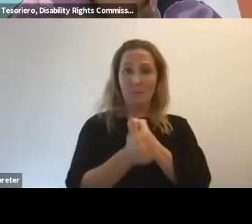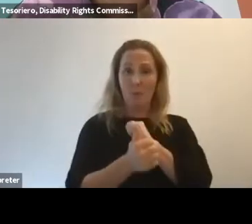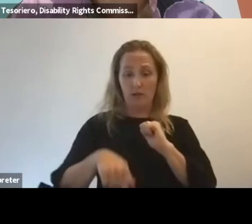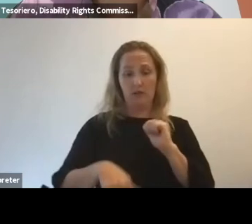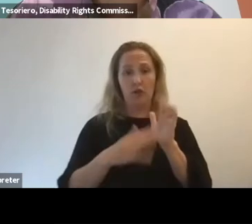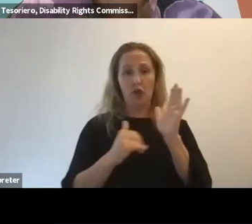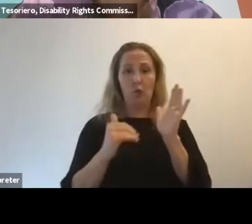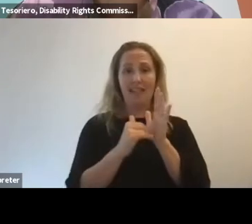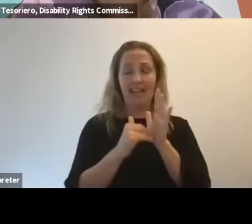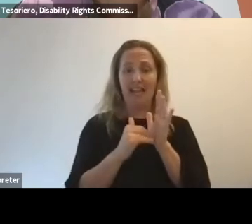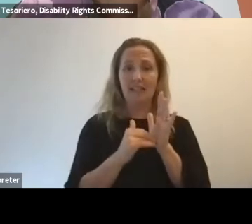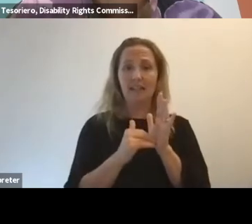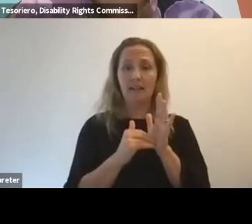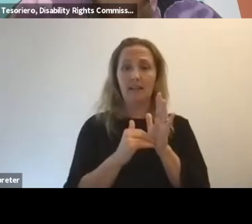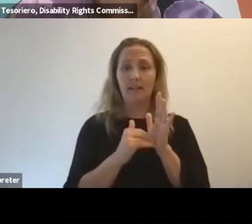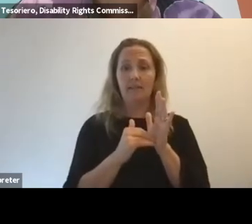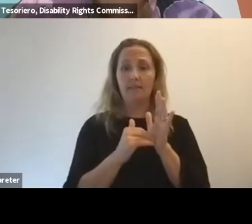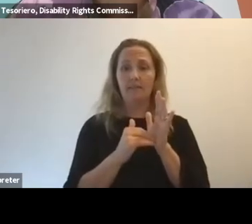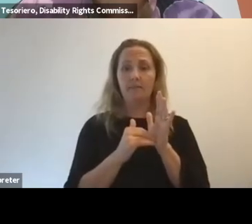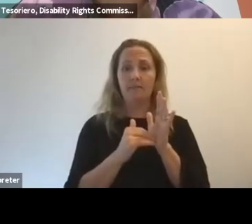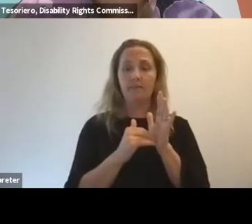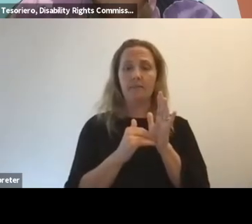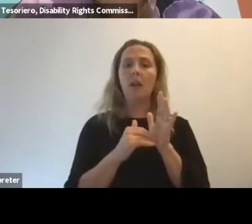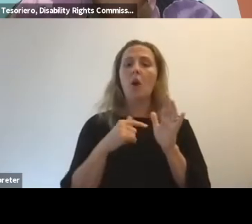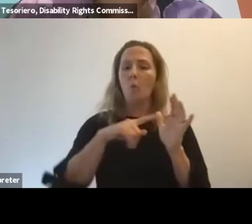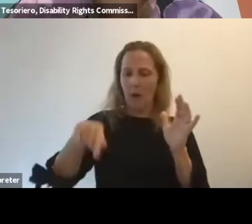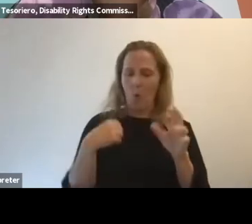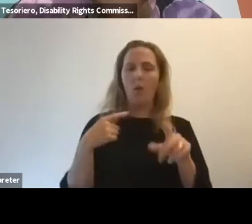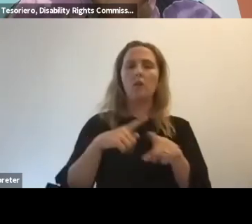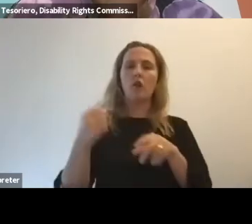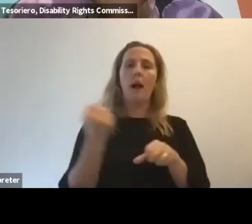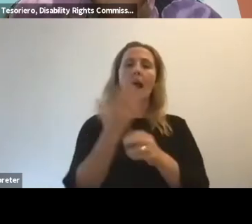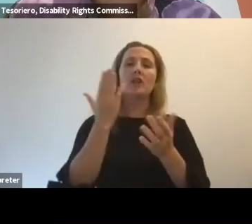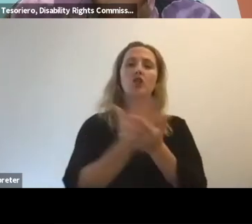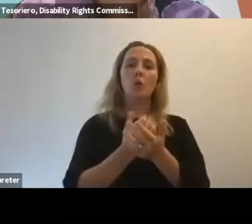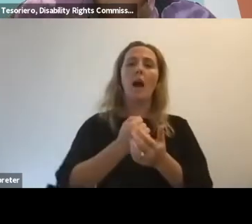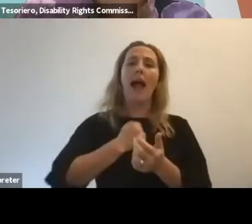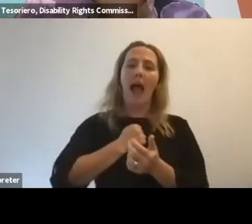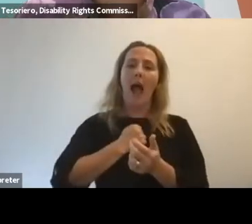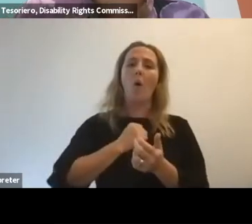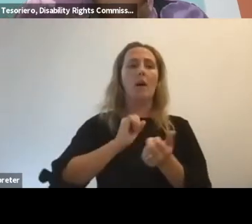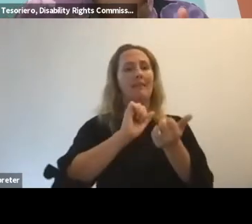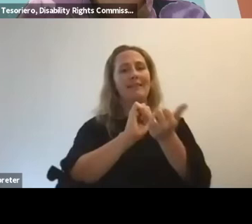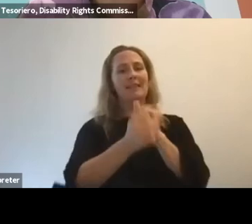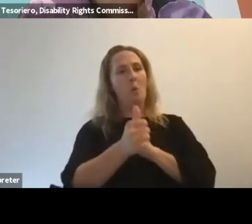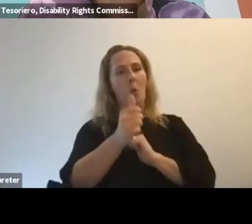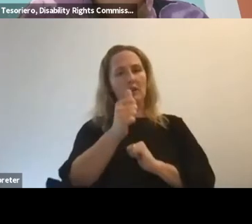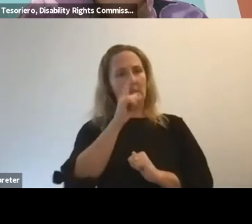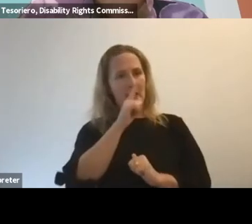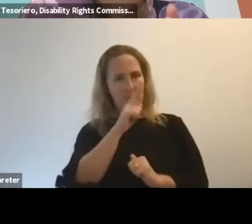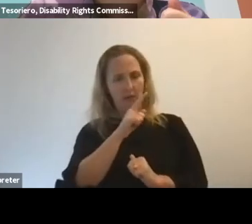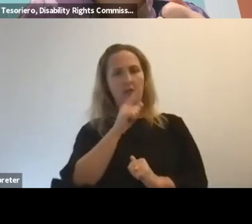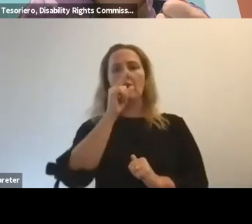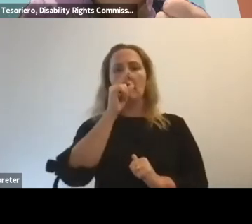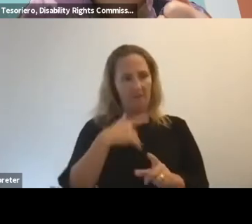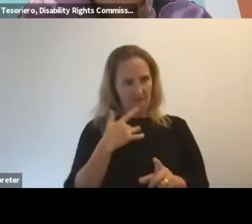to ensure that our athletes are doing, feel supported and can continue